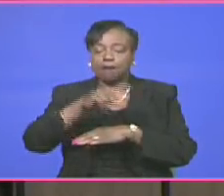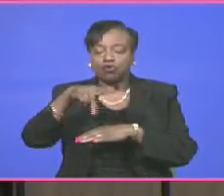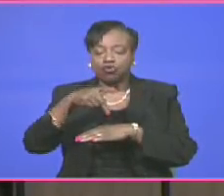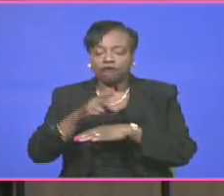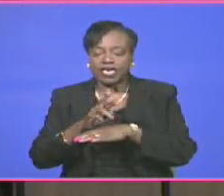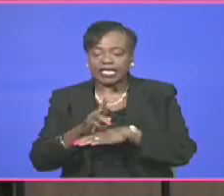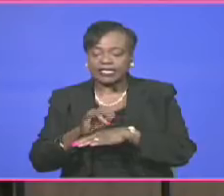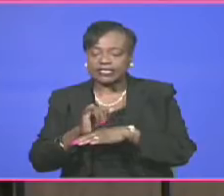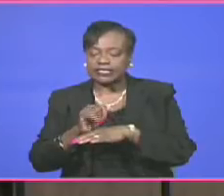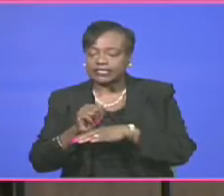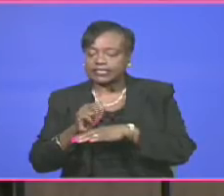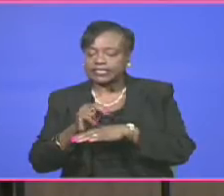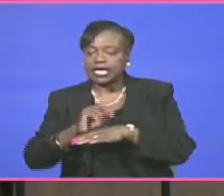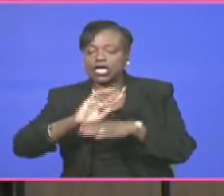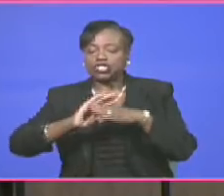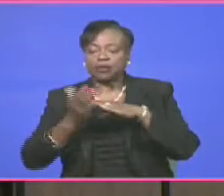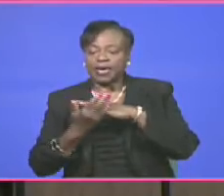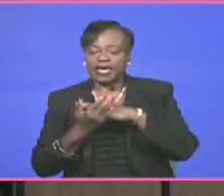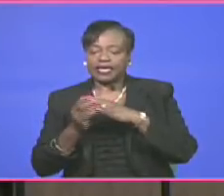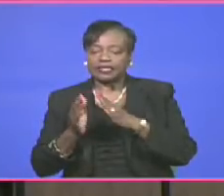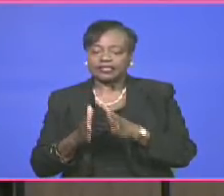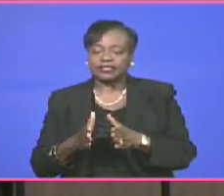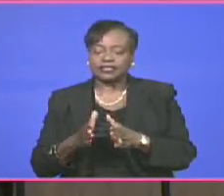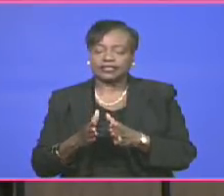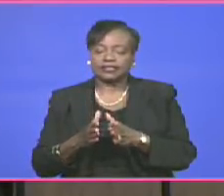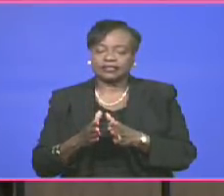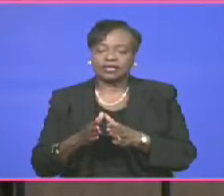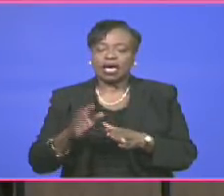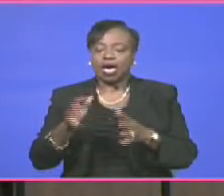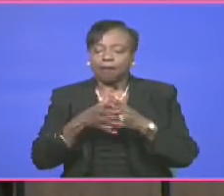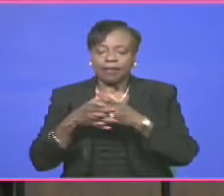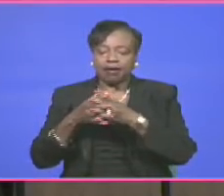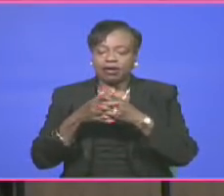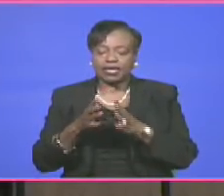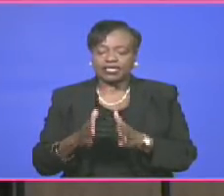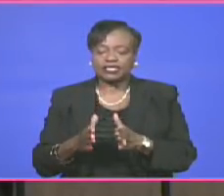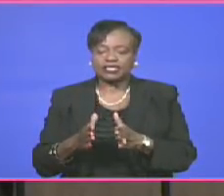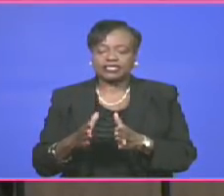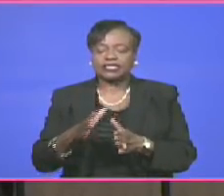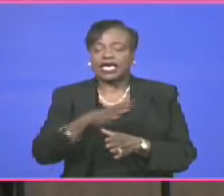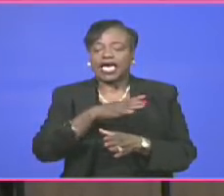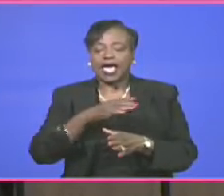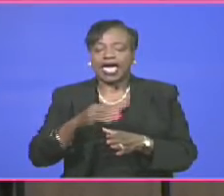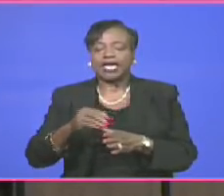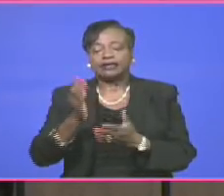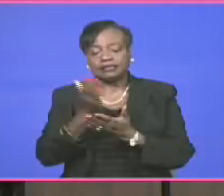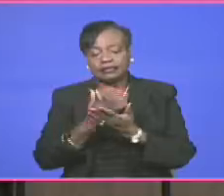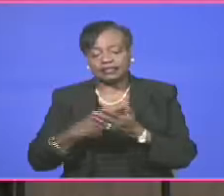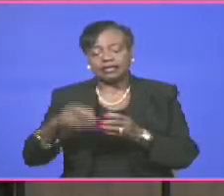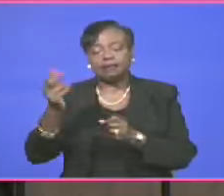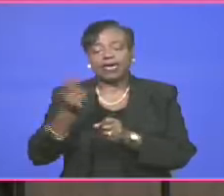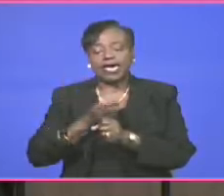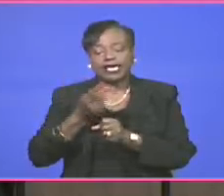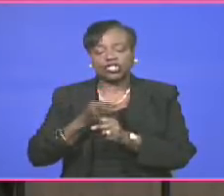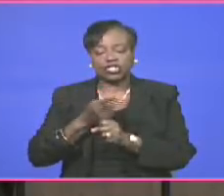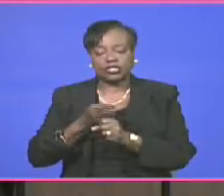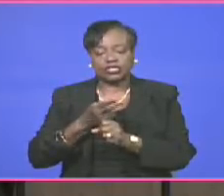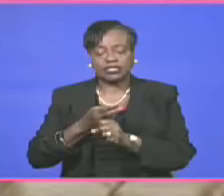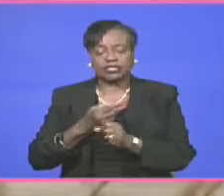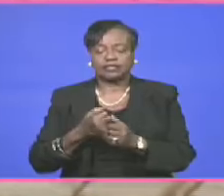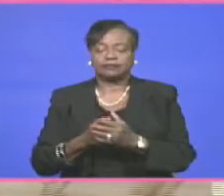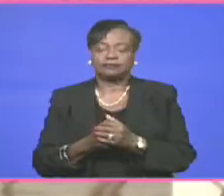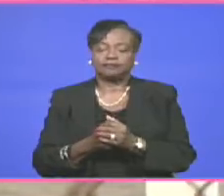Peruvian, Jamaicans, American, and some Haitians previous to this